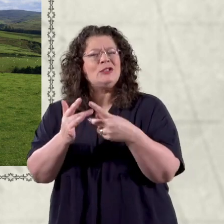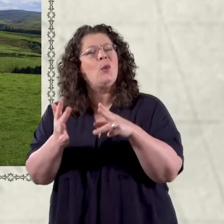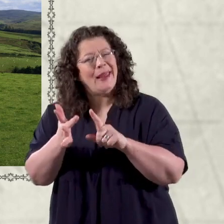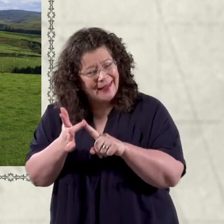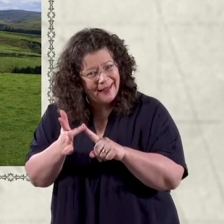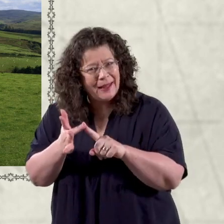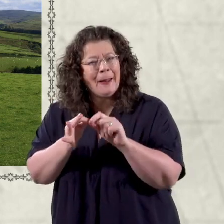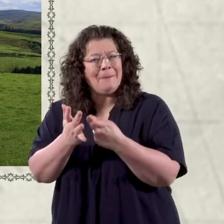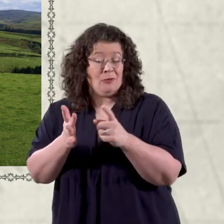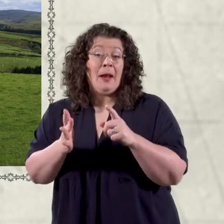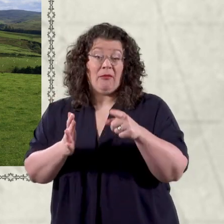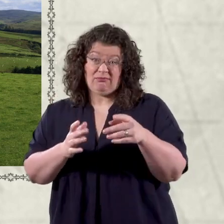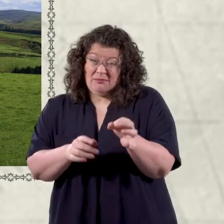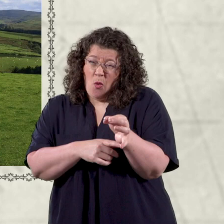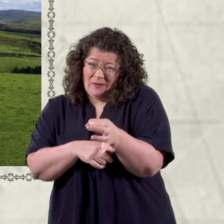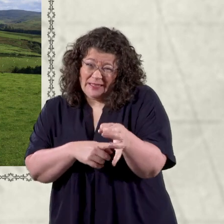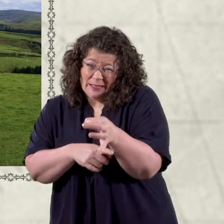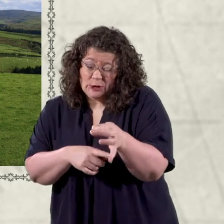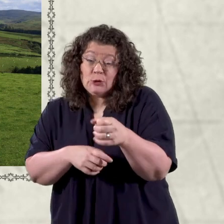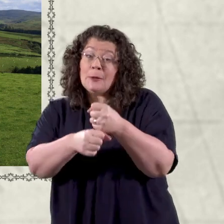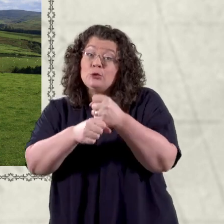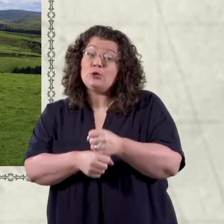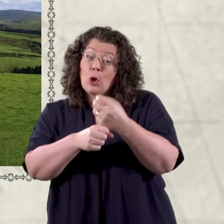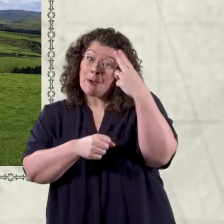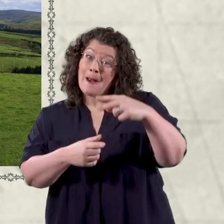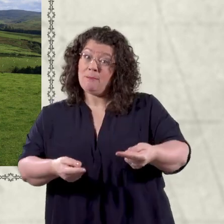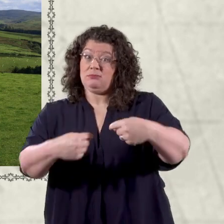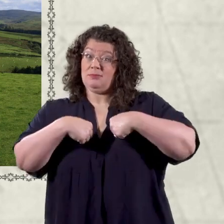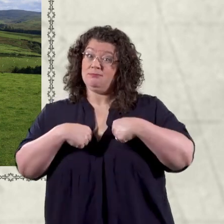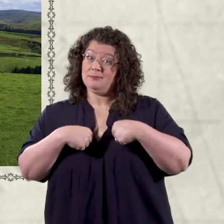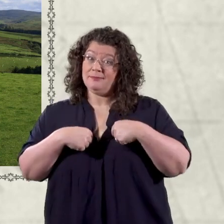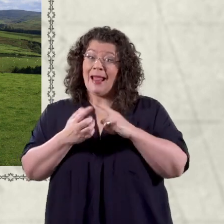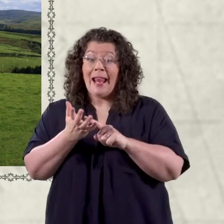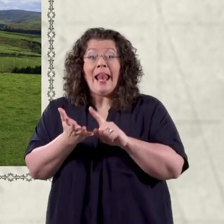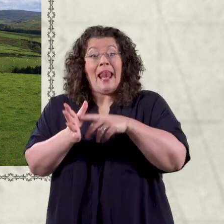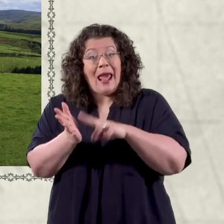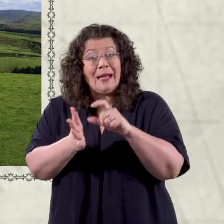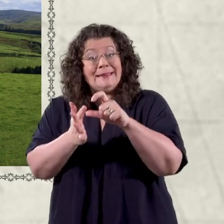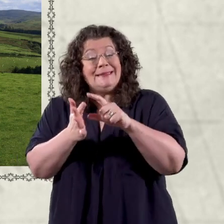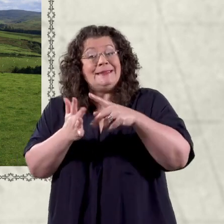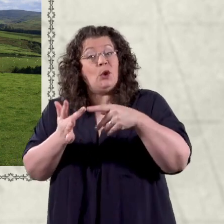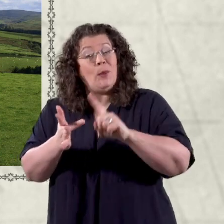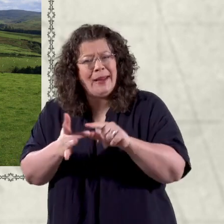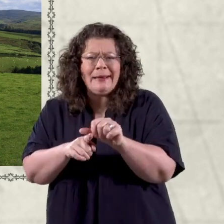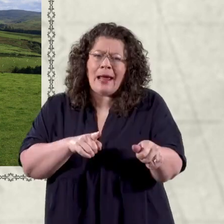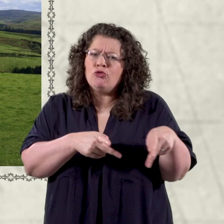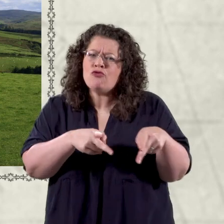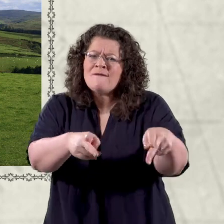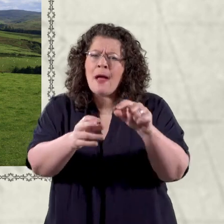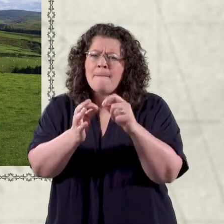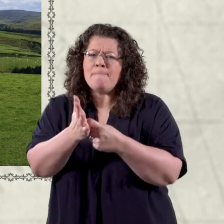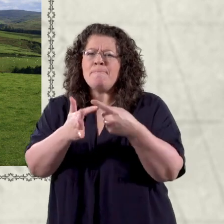Brefi. Yes, a little village with its church named after me, Llan Ddewi, by the river Brefi, you